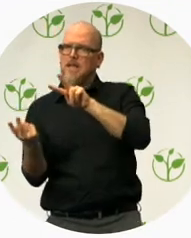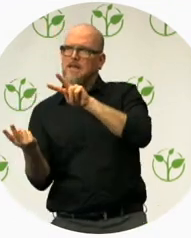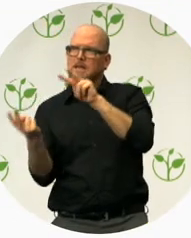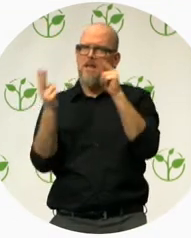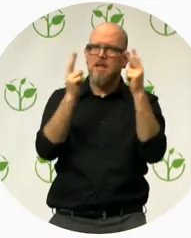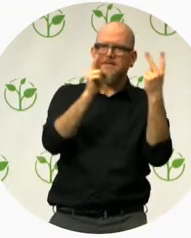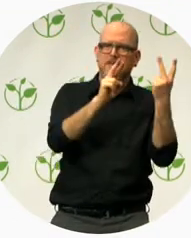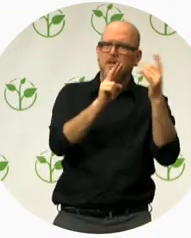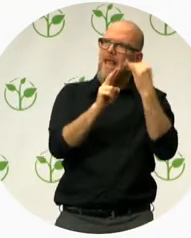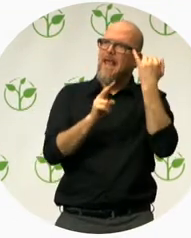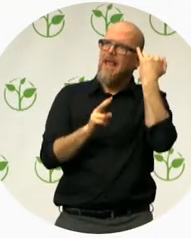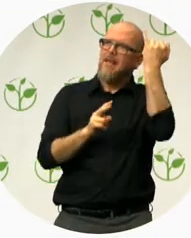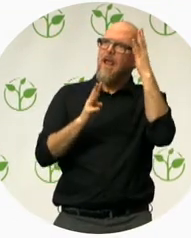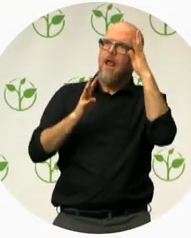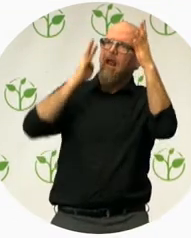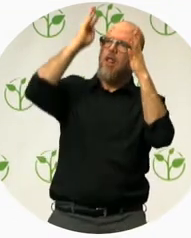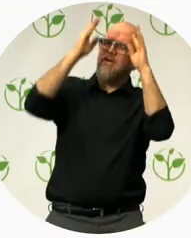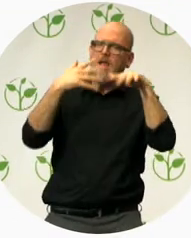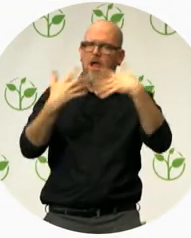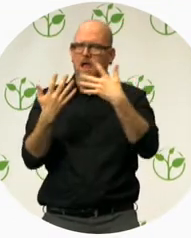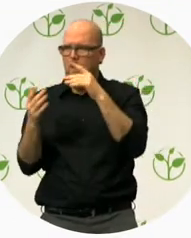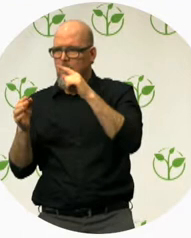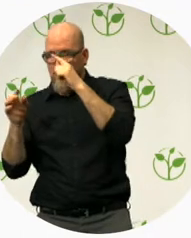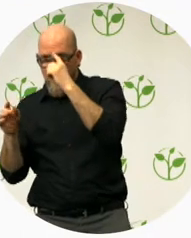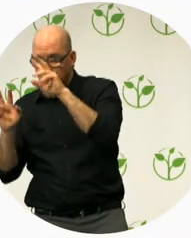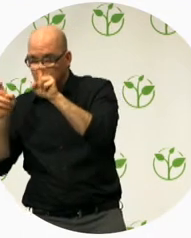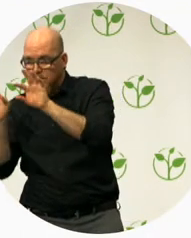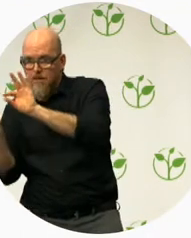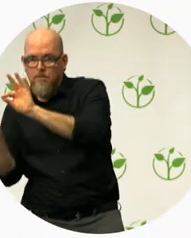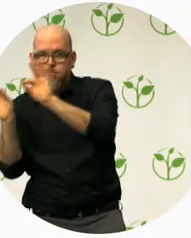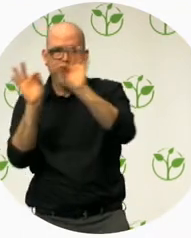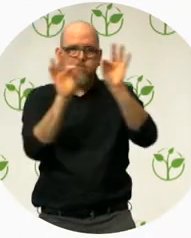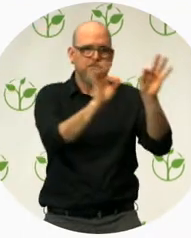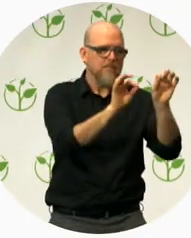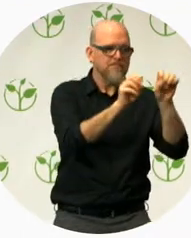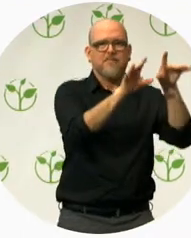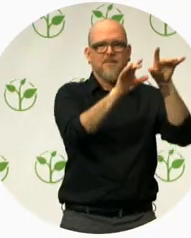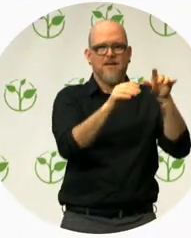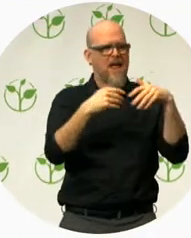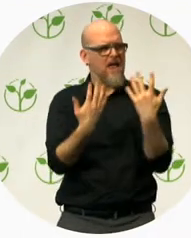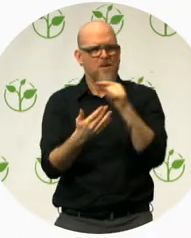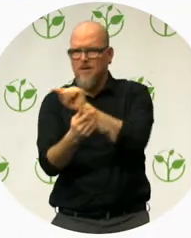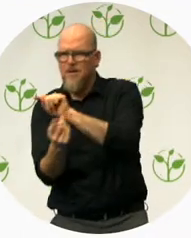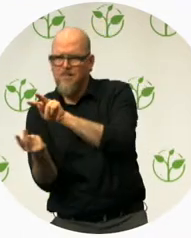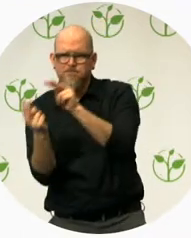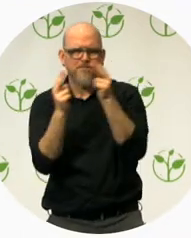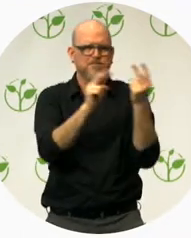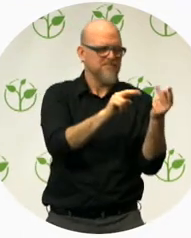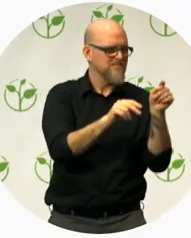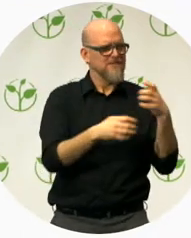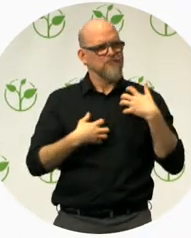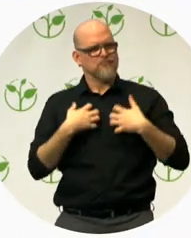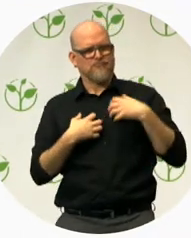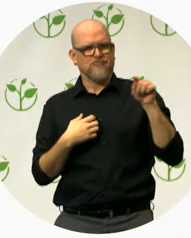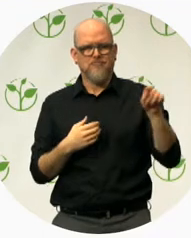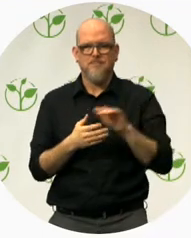developments across cultures and within cultures. I've also got a real interest in disruptive innovation. and how we